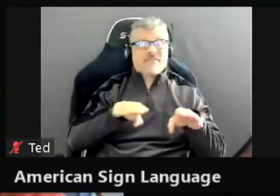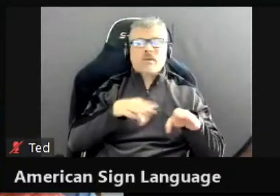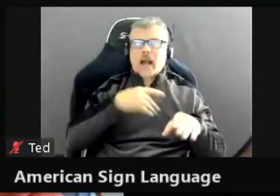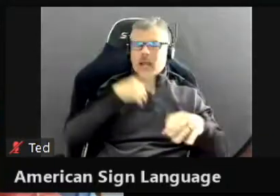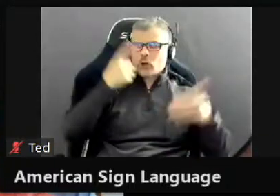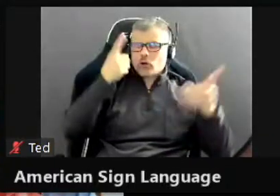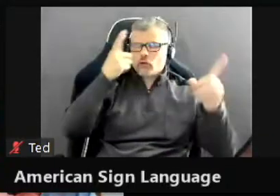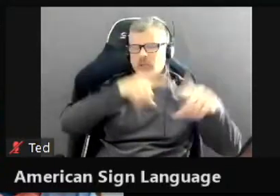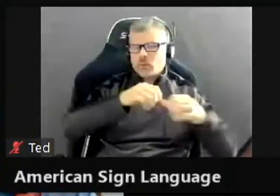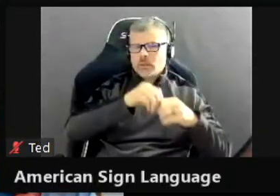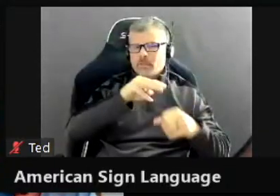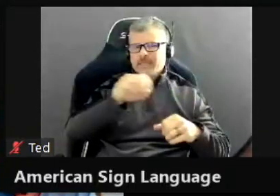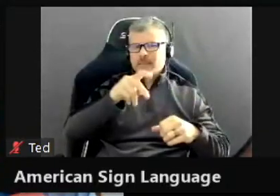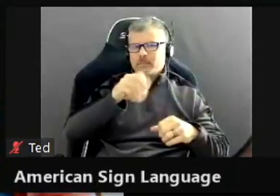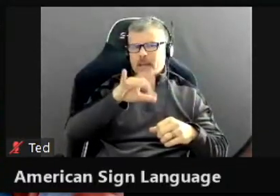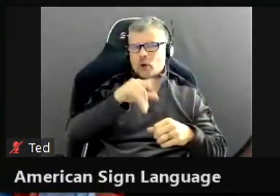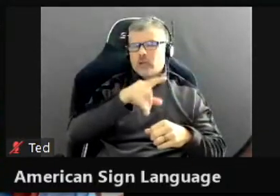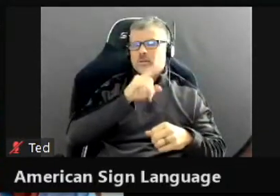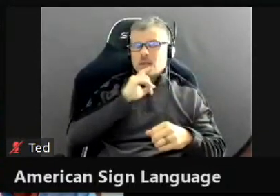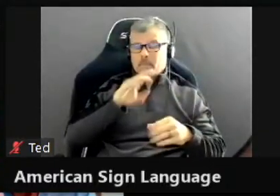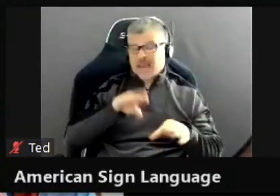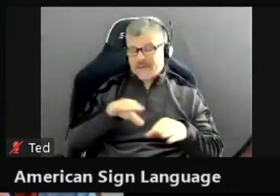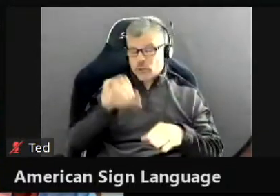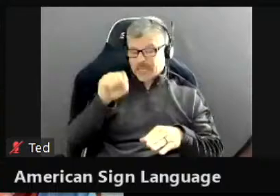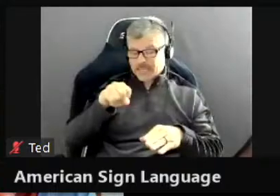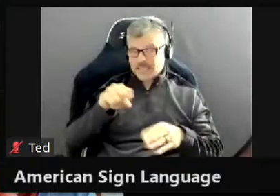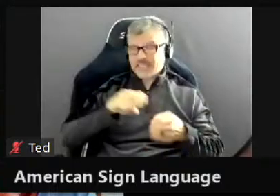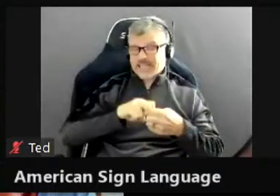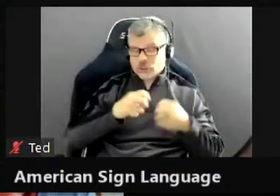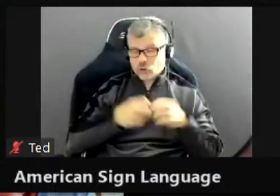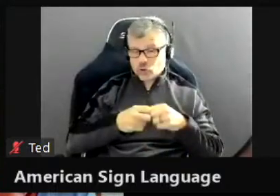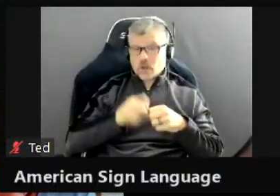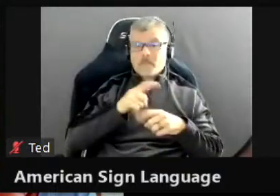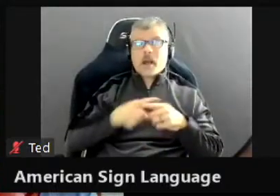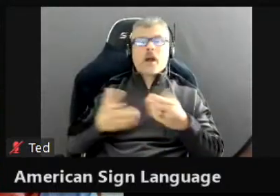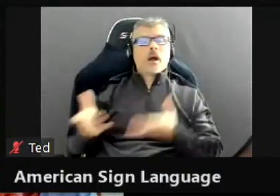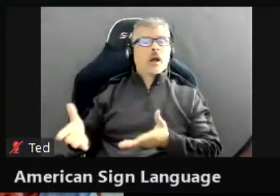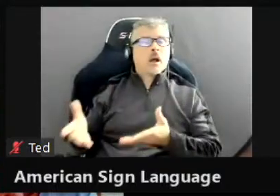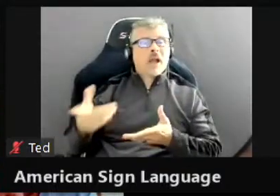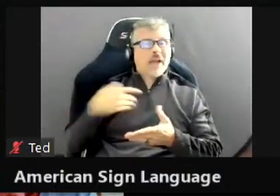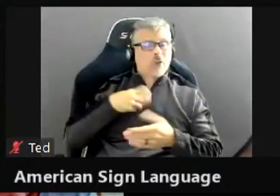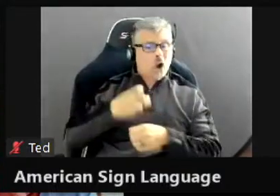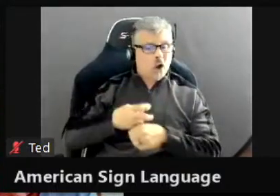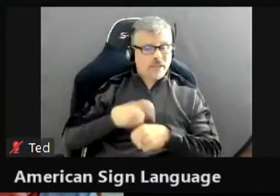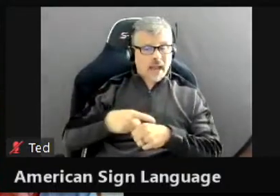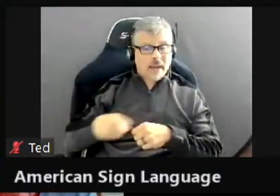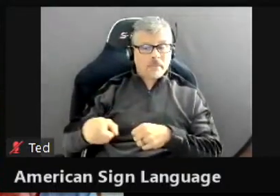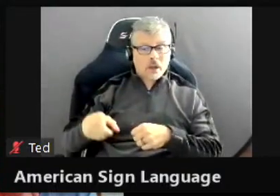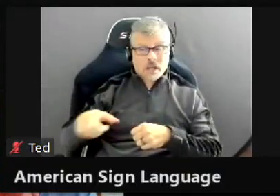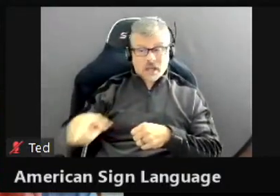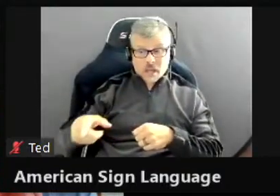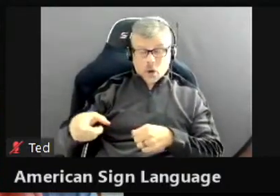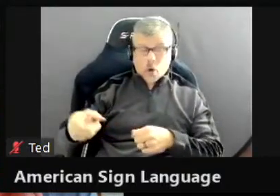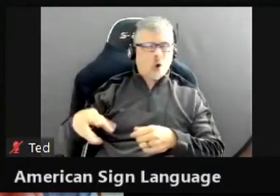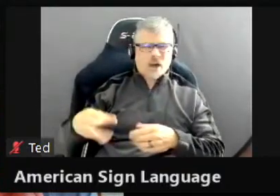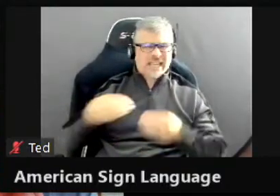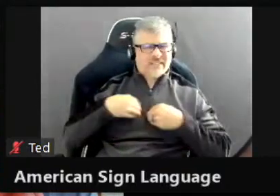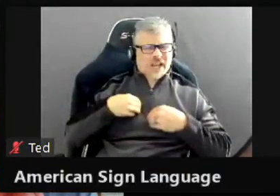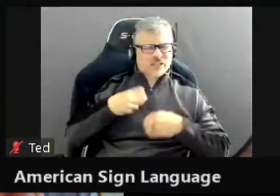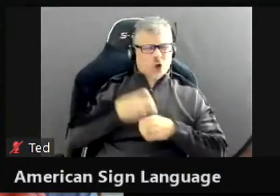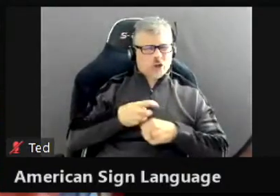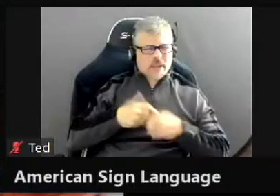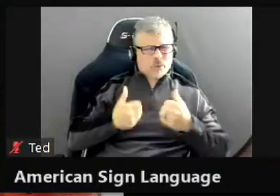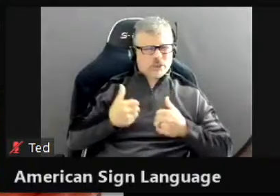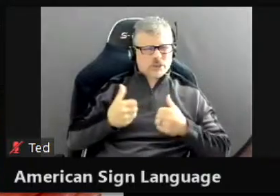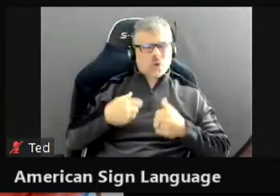said, that behavior is an issue, but if you look at it as if they're having a hard time as opposed to they're giving us a hard time, I think we can really